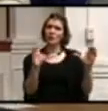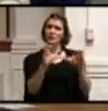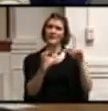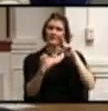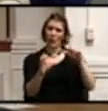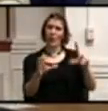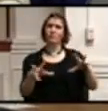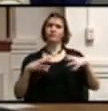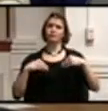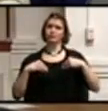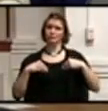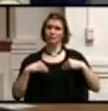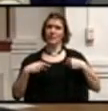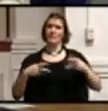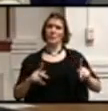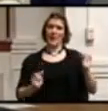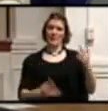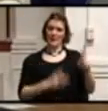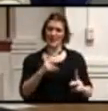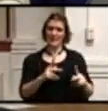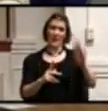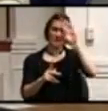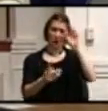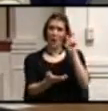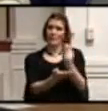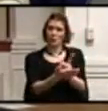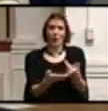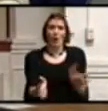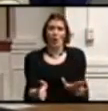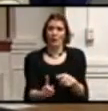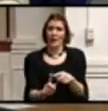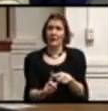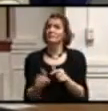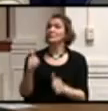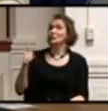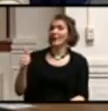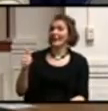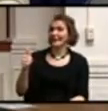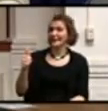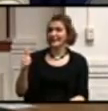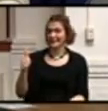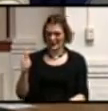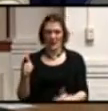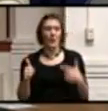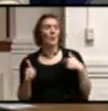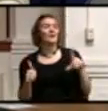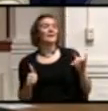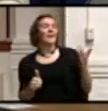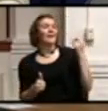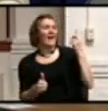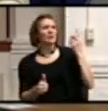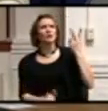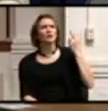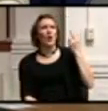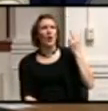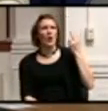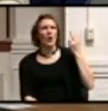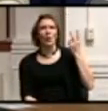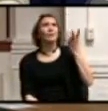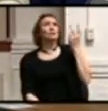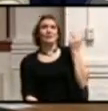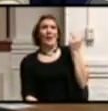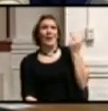certificate of occupancy with the fire department, so they're good to go. Excellent. There were some procedures that we adopted last year or the year before